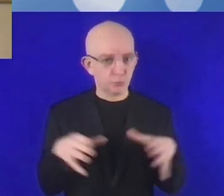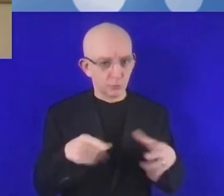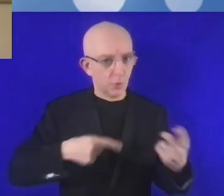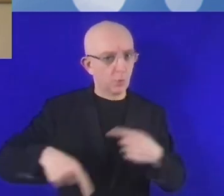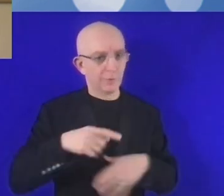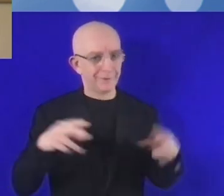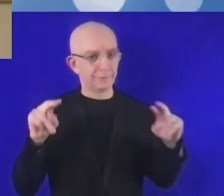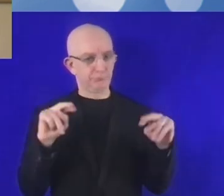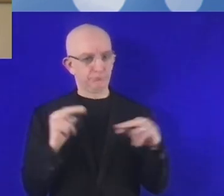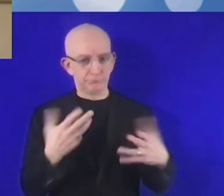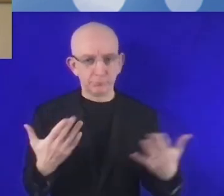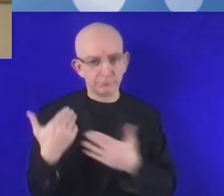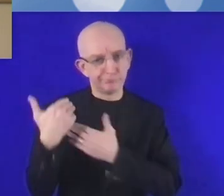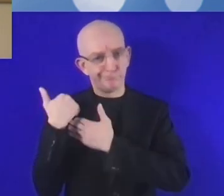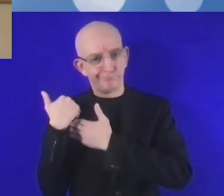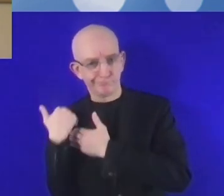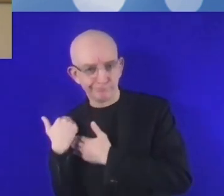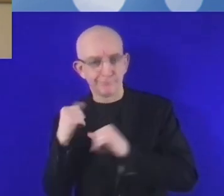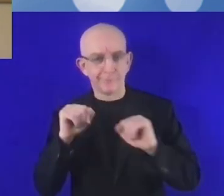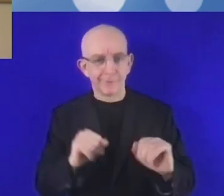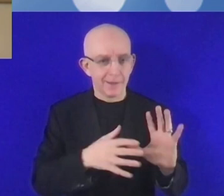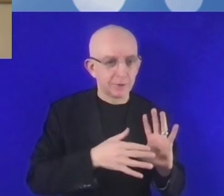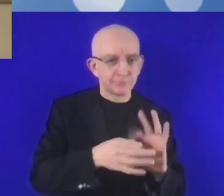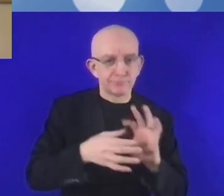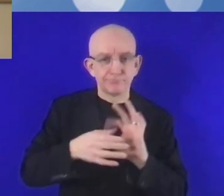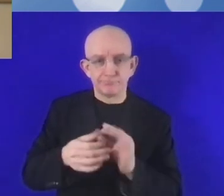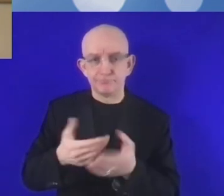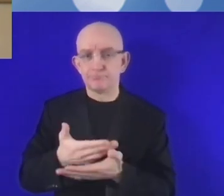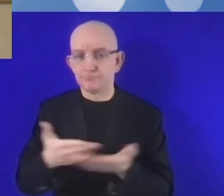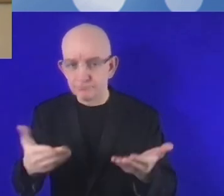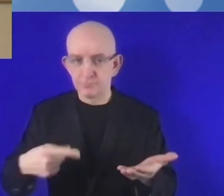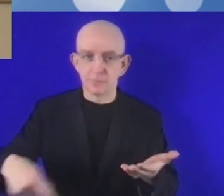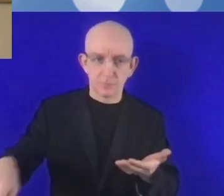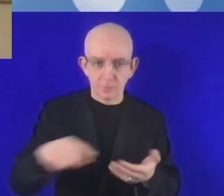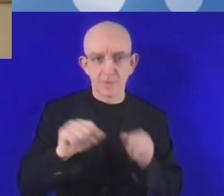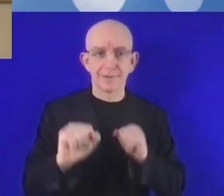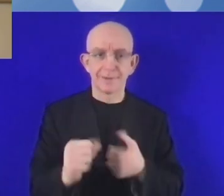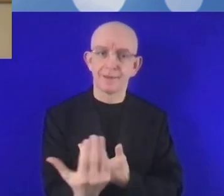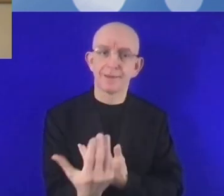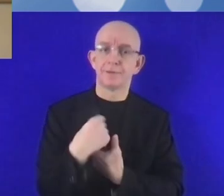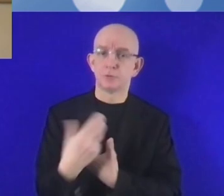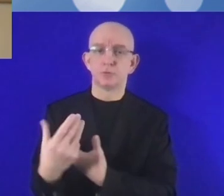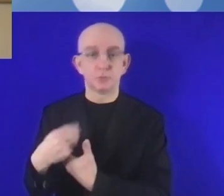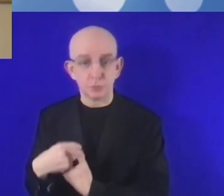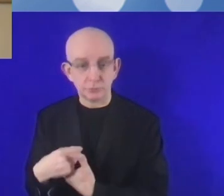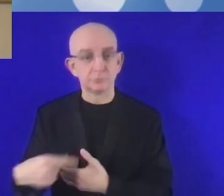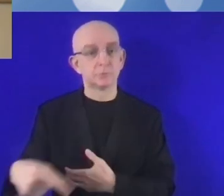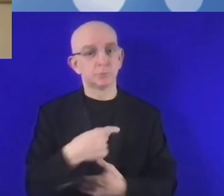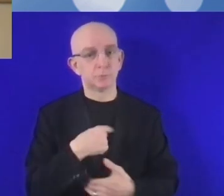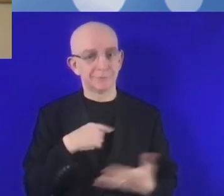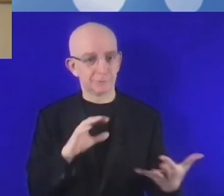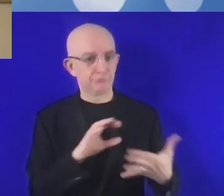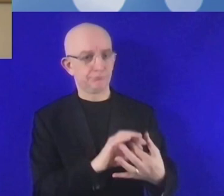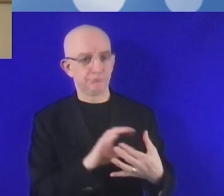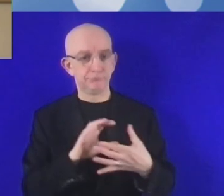to 270 million subscribers across 20 markets, largely on the African continent, but we also